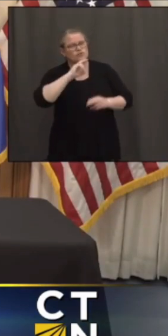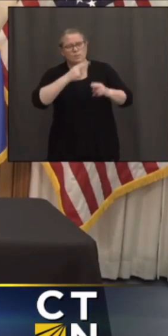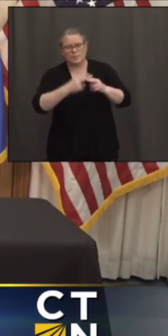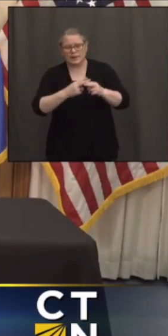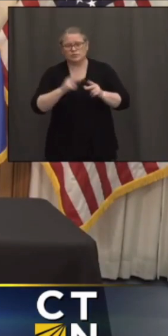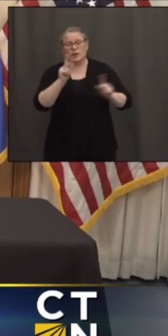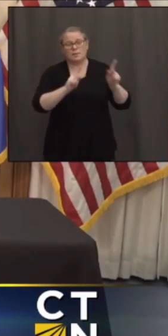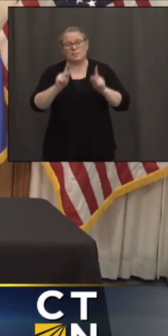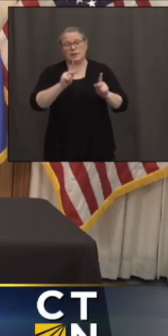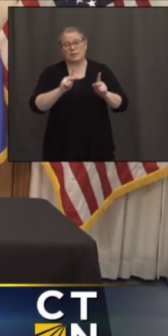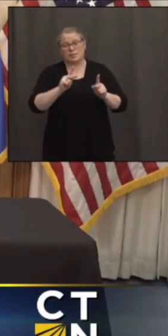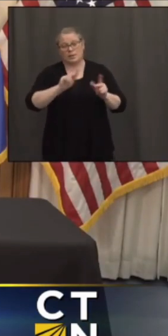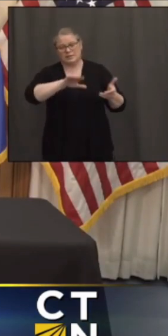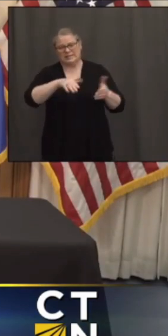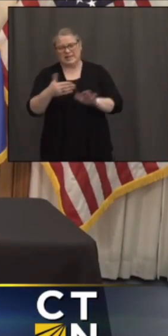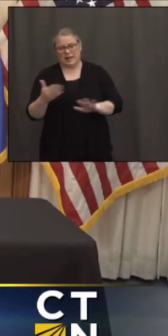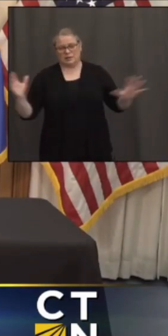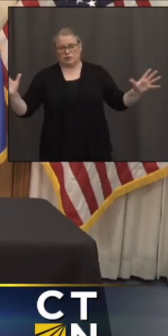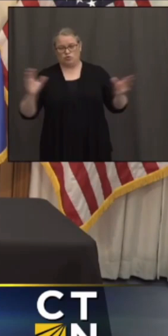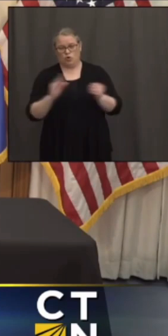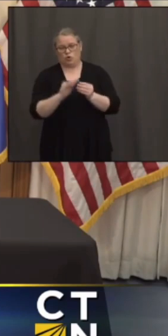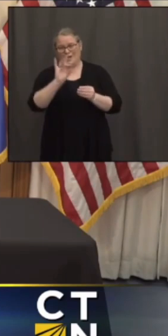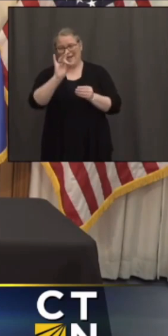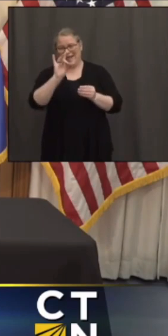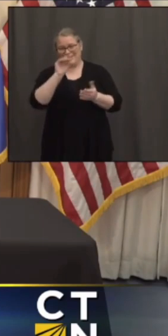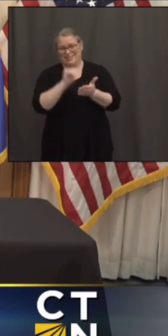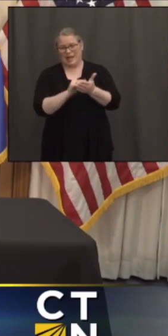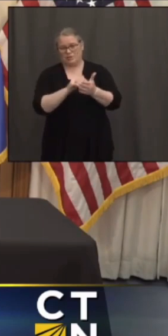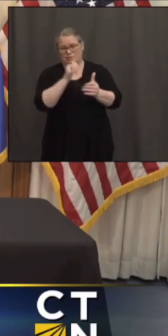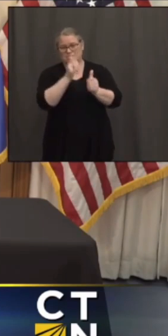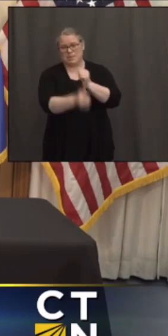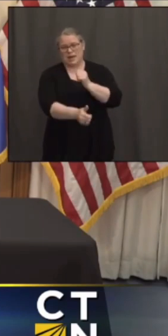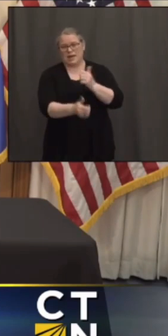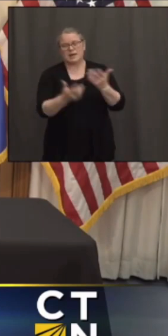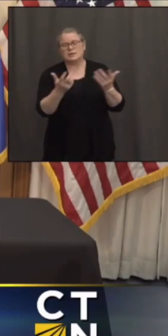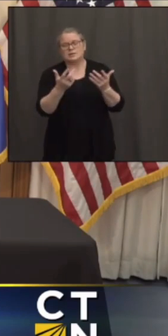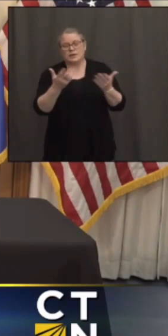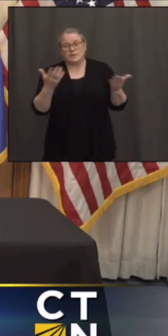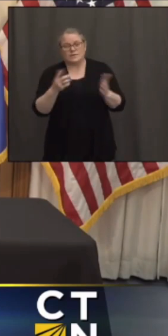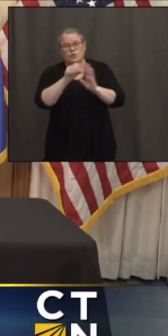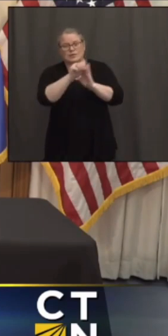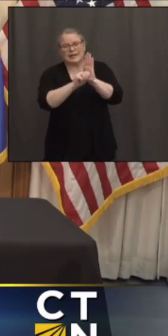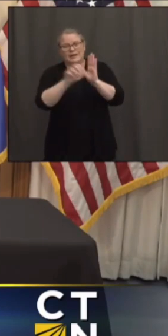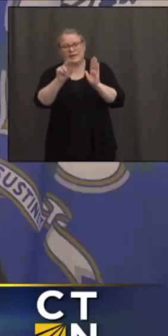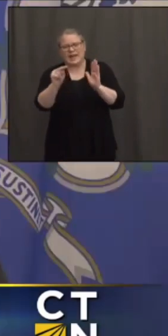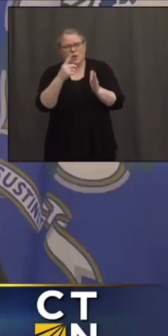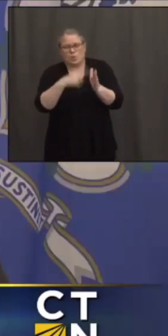wonder if you could speak a bit about what that milestone means for the state.